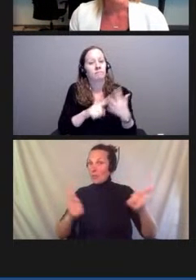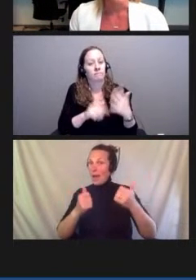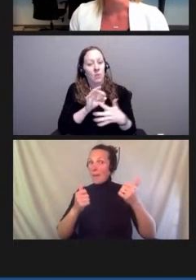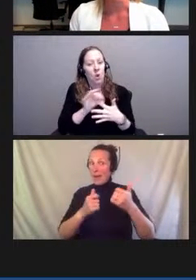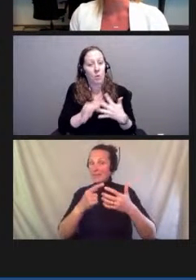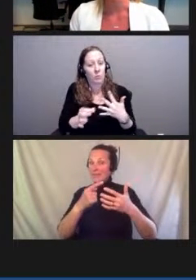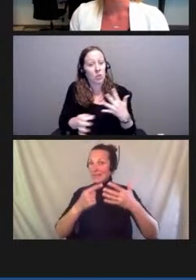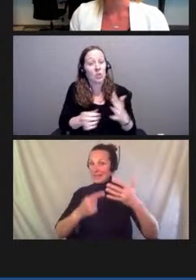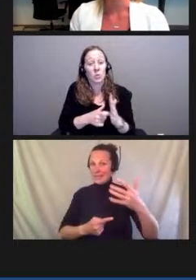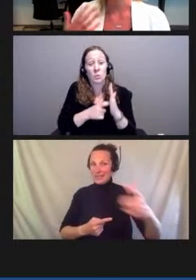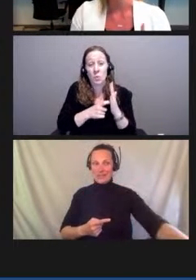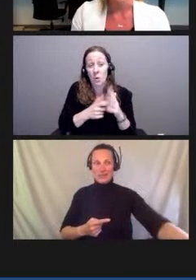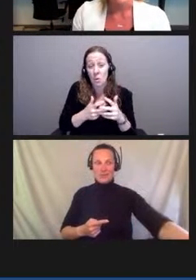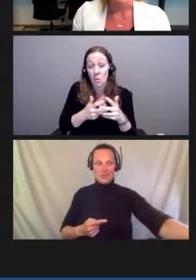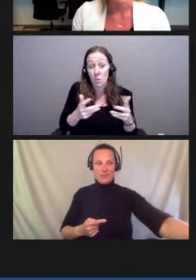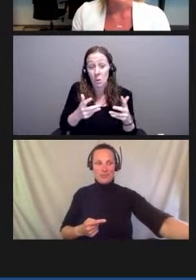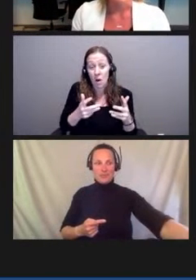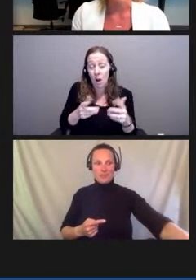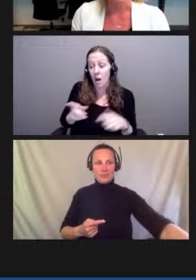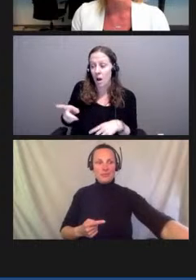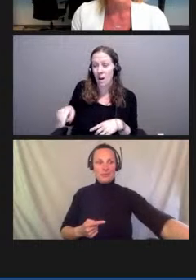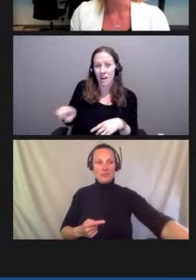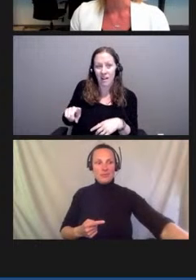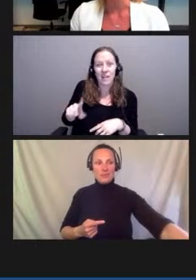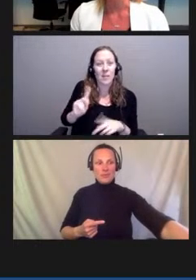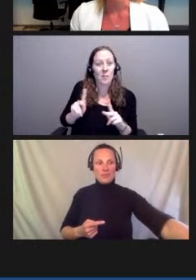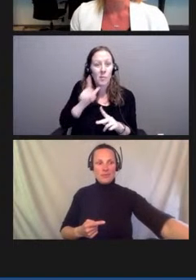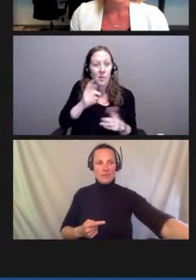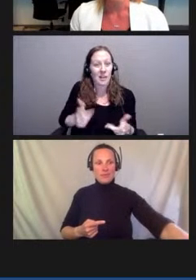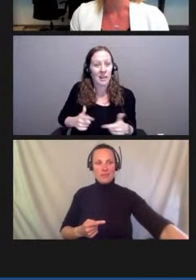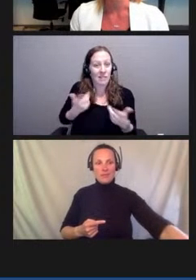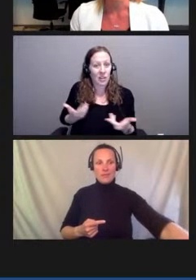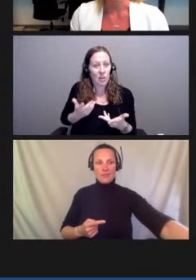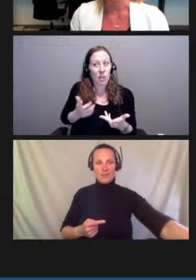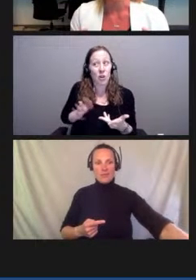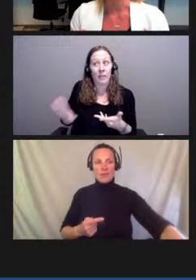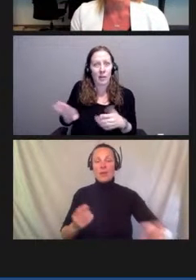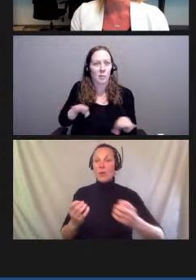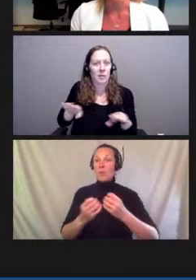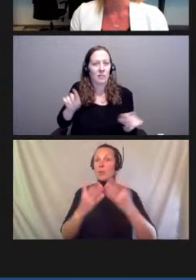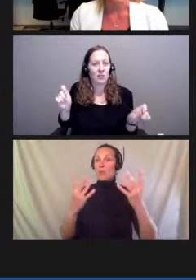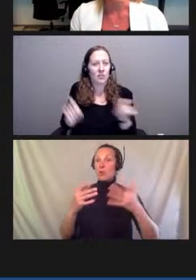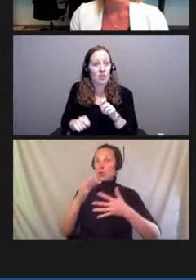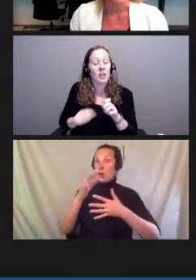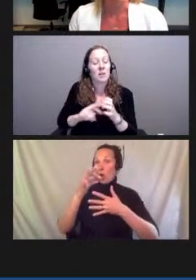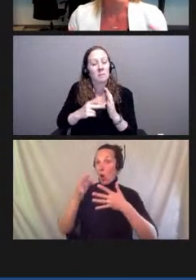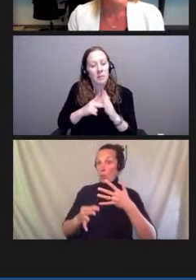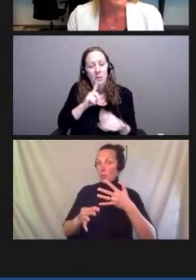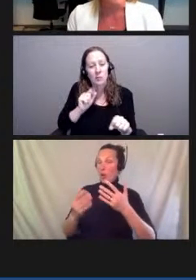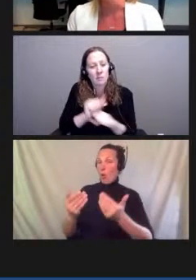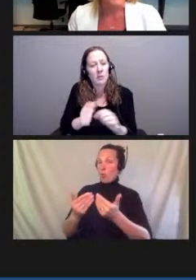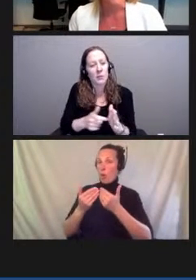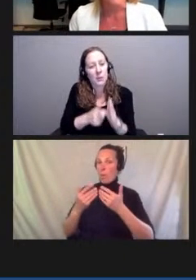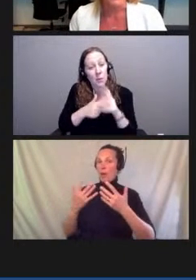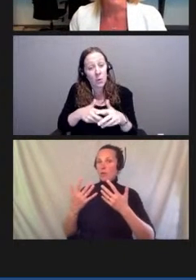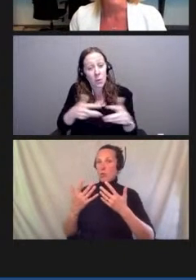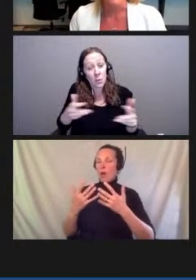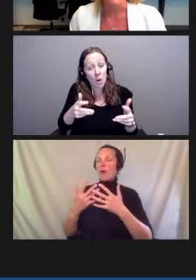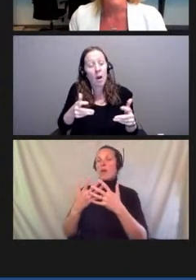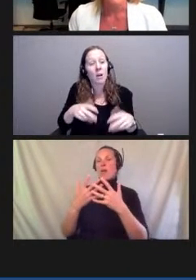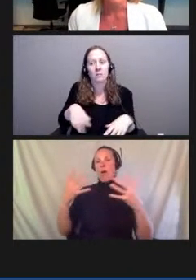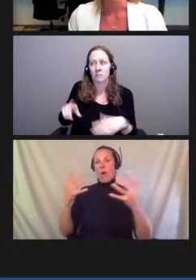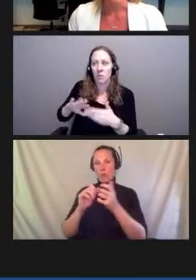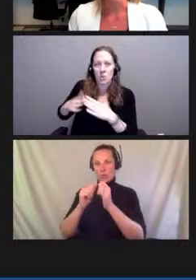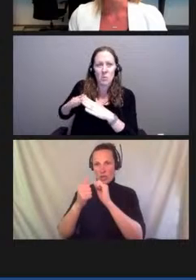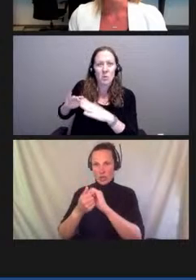do require resident behavior change. So this really does have to be a community or a strategy and plan built by the